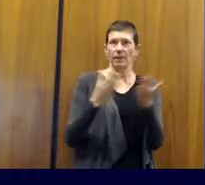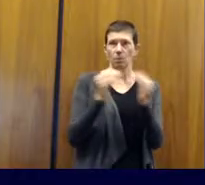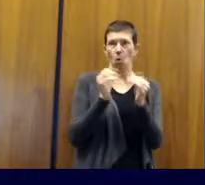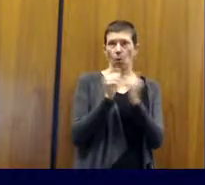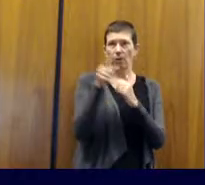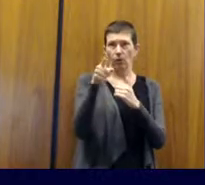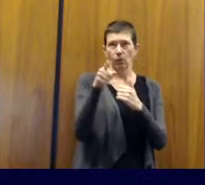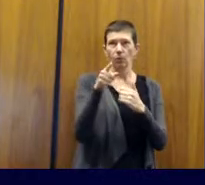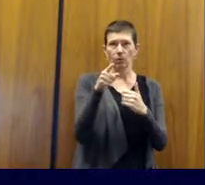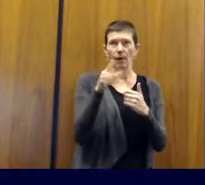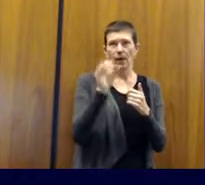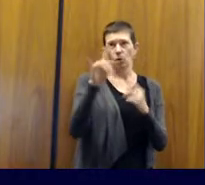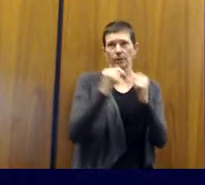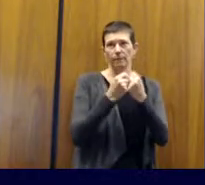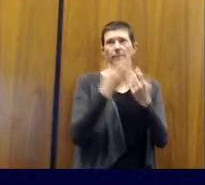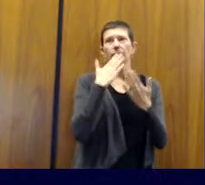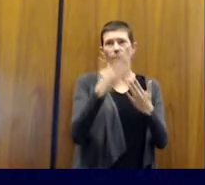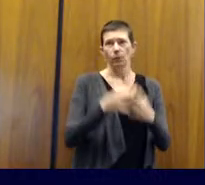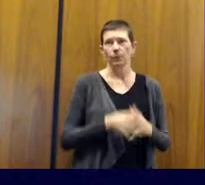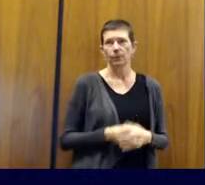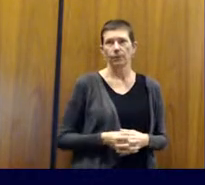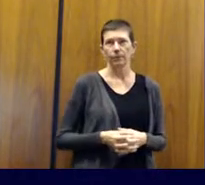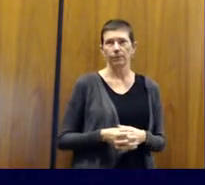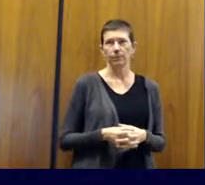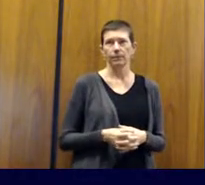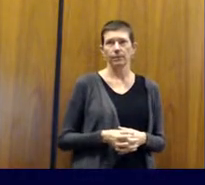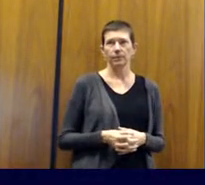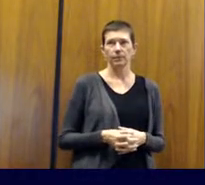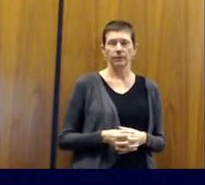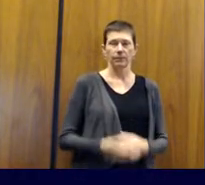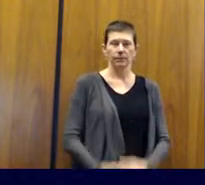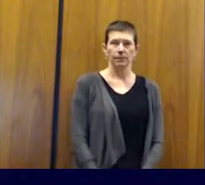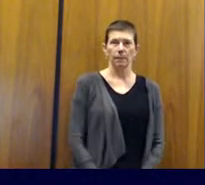you and your team. Thank you.